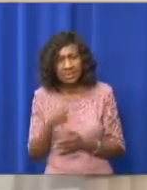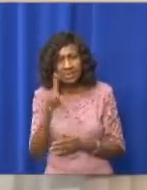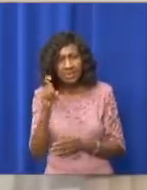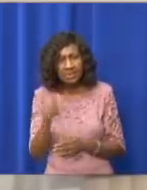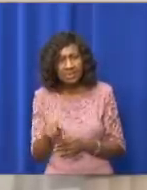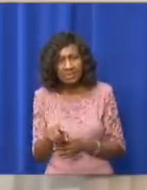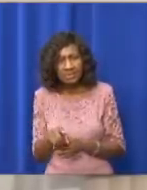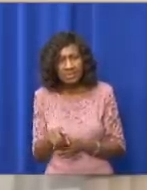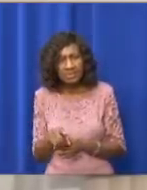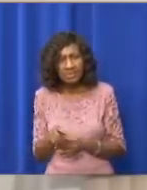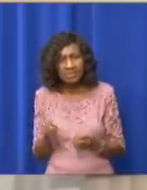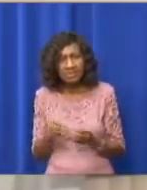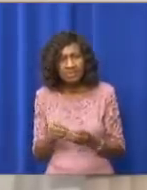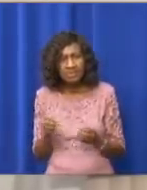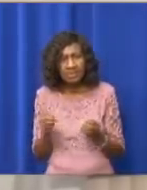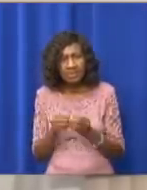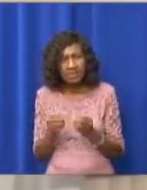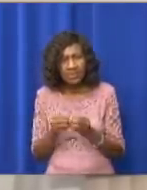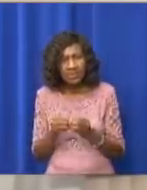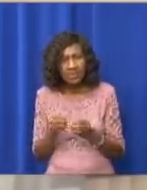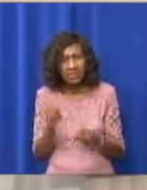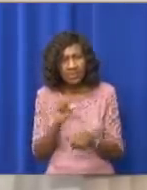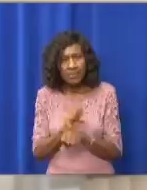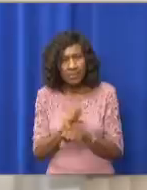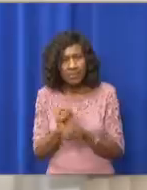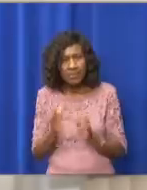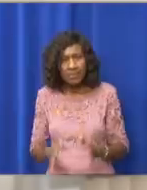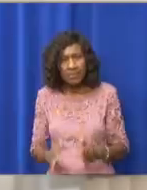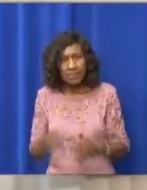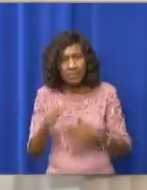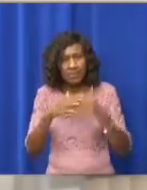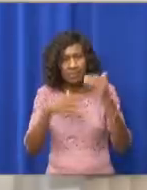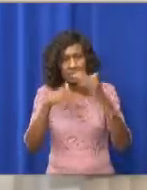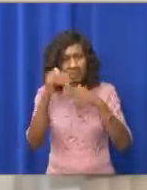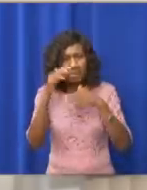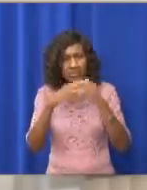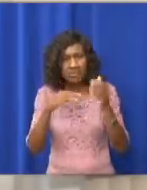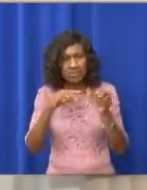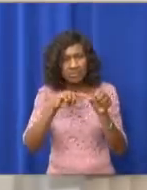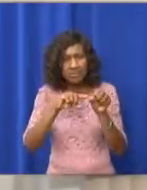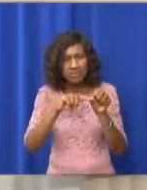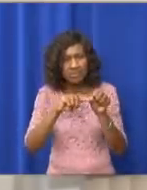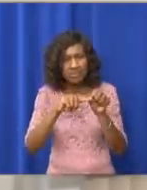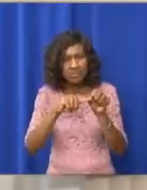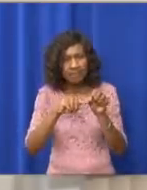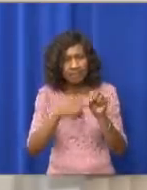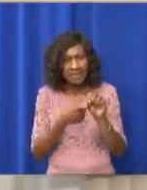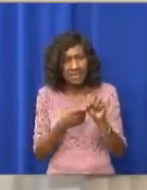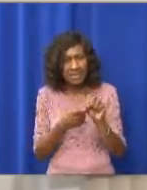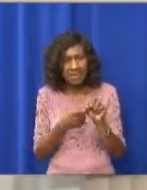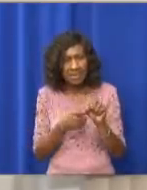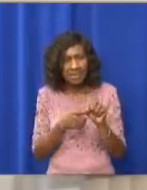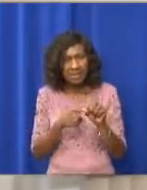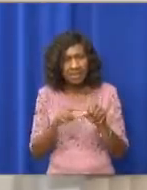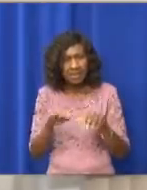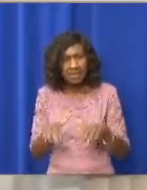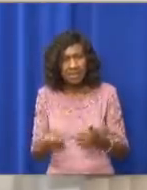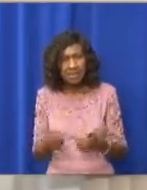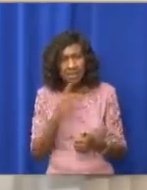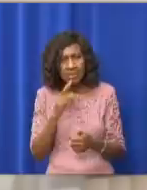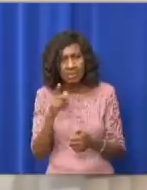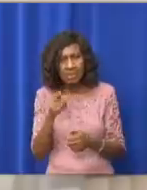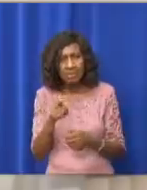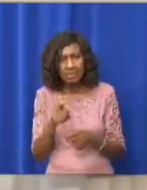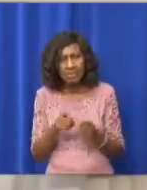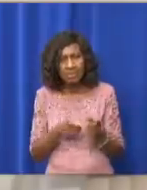more workers heading out, more construction, with construction restarting, how are you going to manage the roadworks